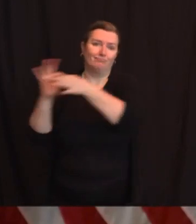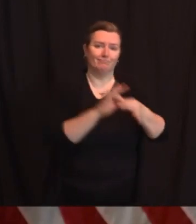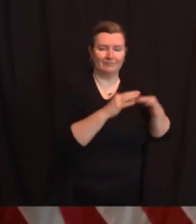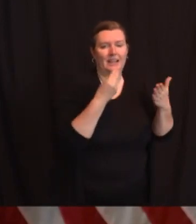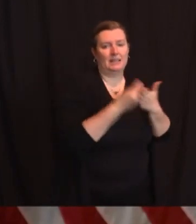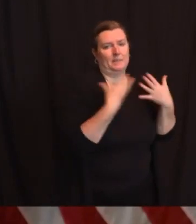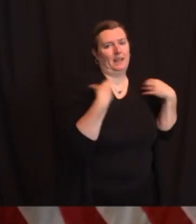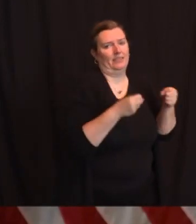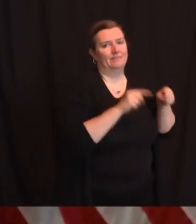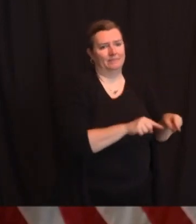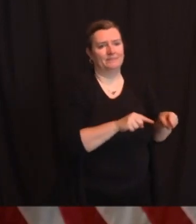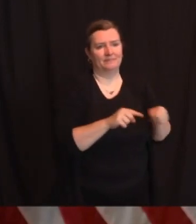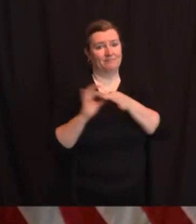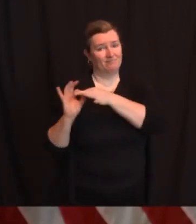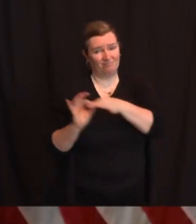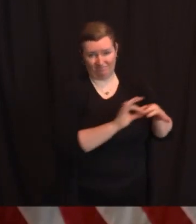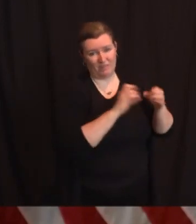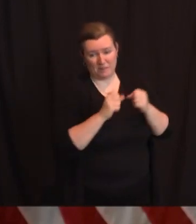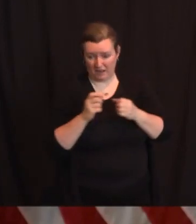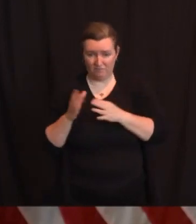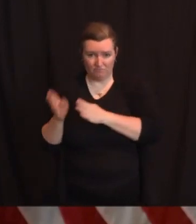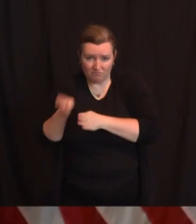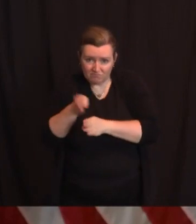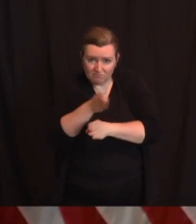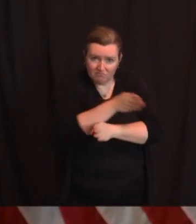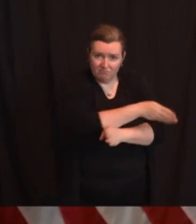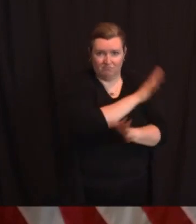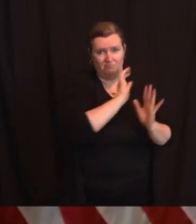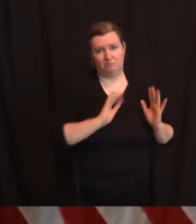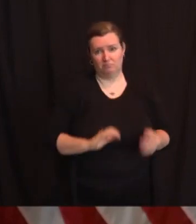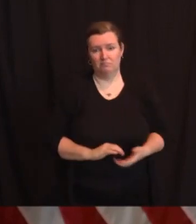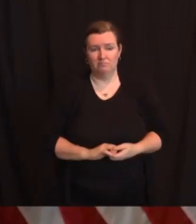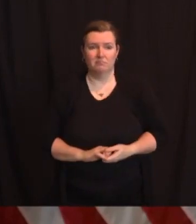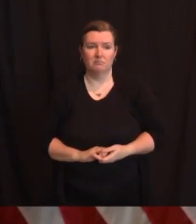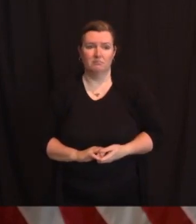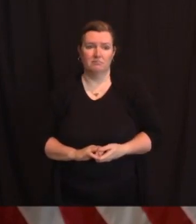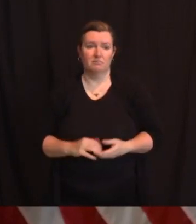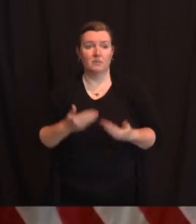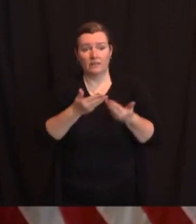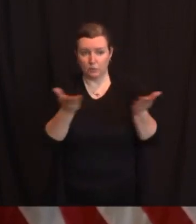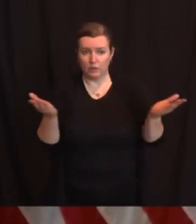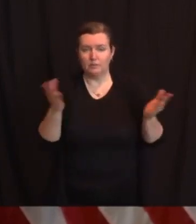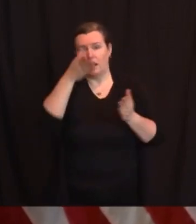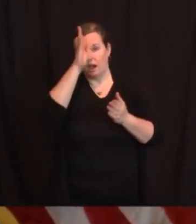order of events that we're going to stick to. Thanks, everybody. God bless you all.